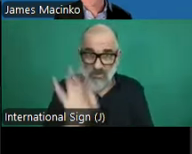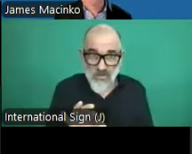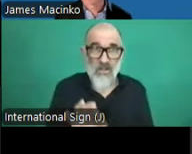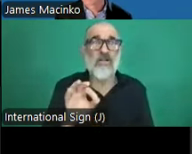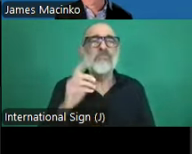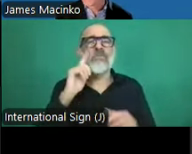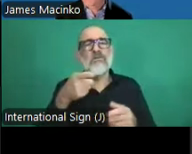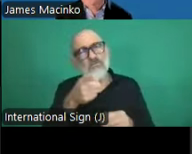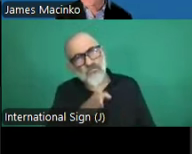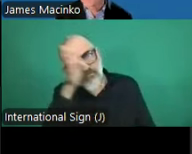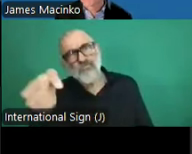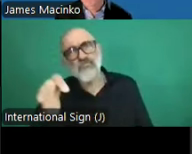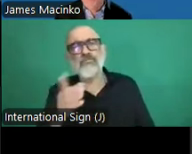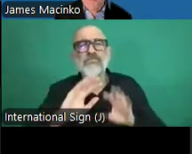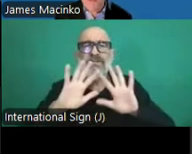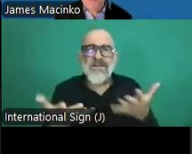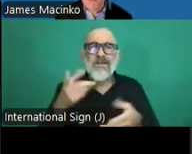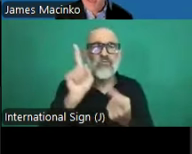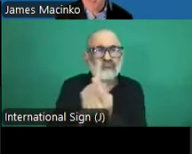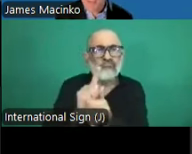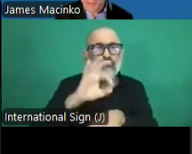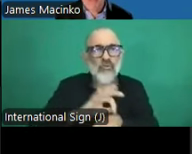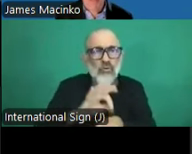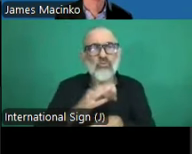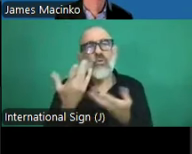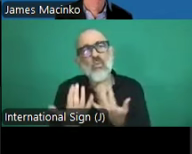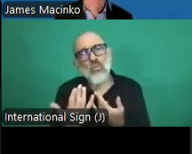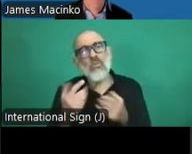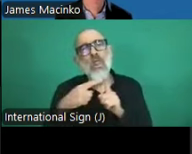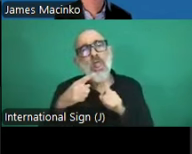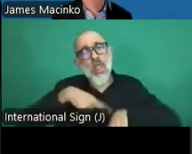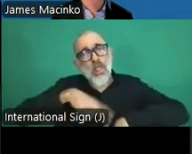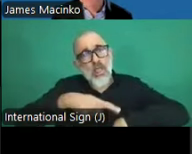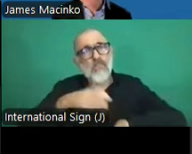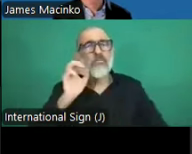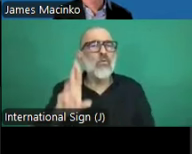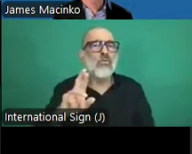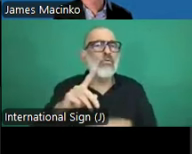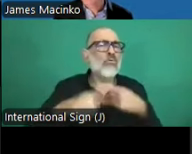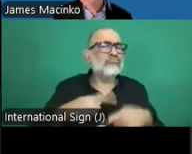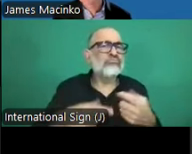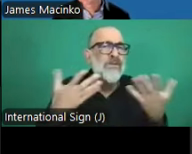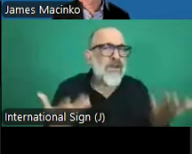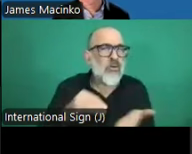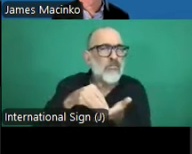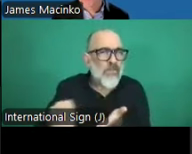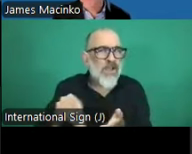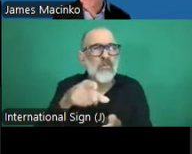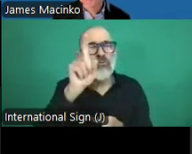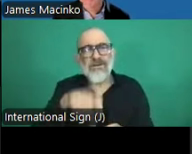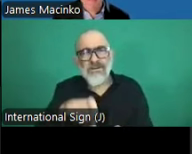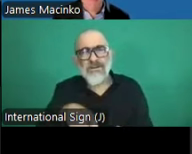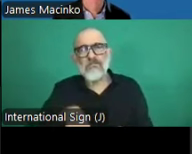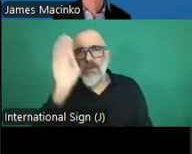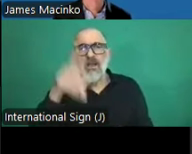of a way of walking through the process of seeking care. A couple questions, though, also occur with